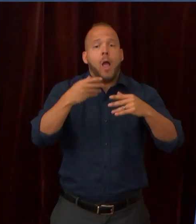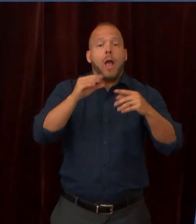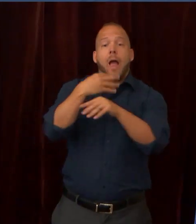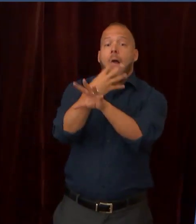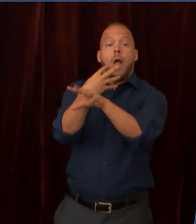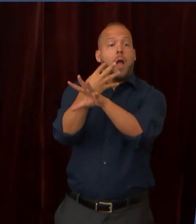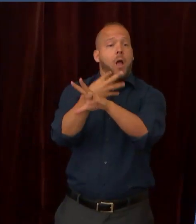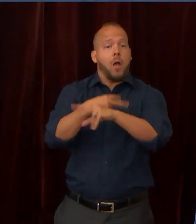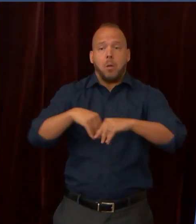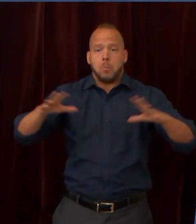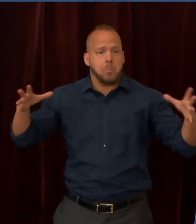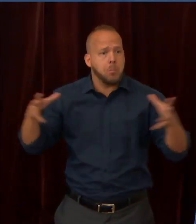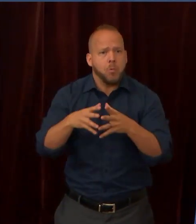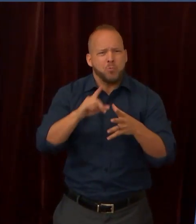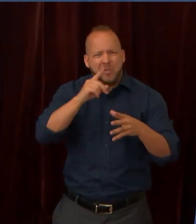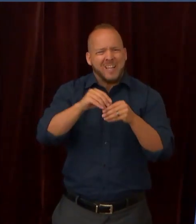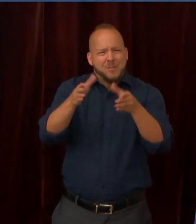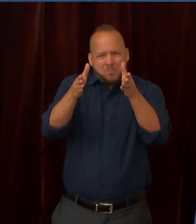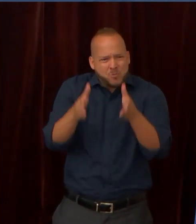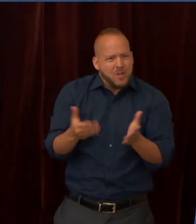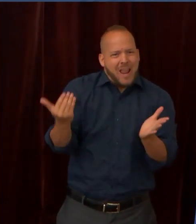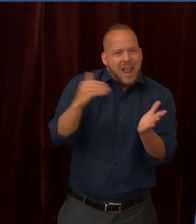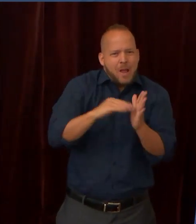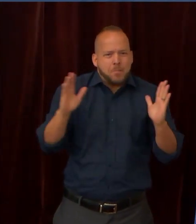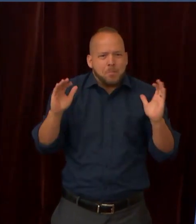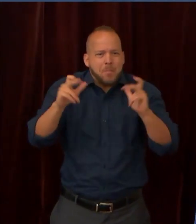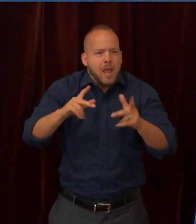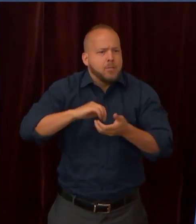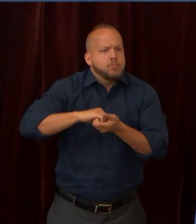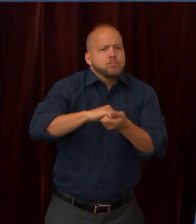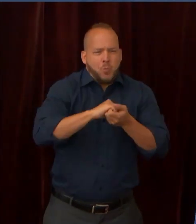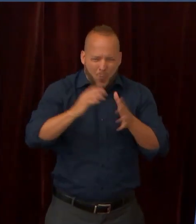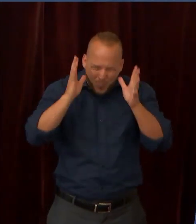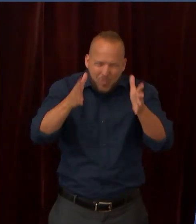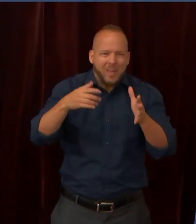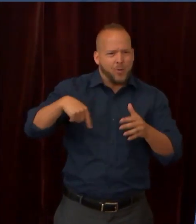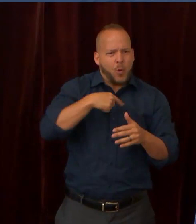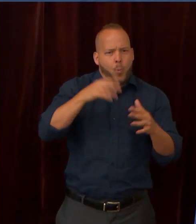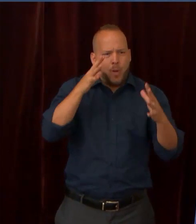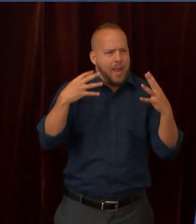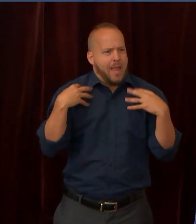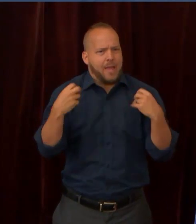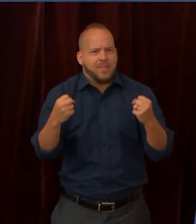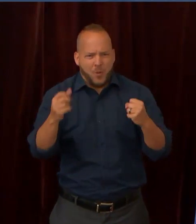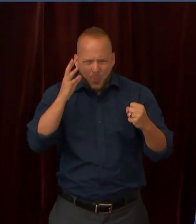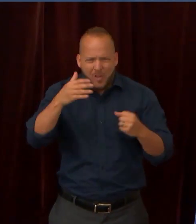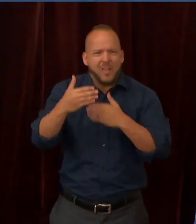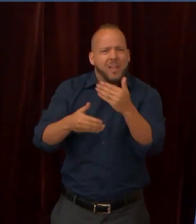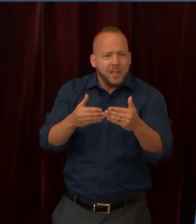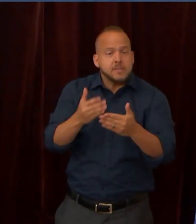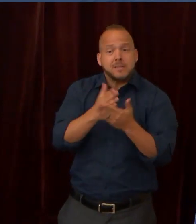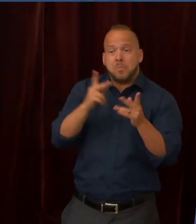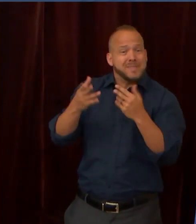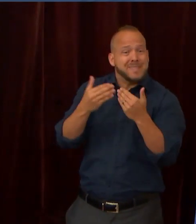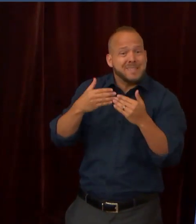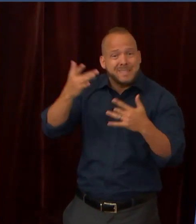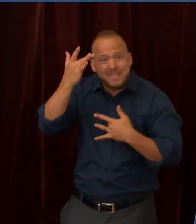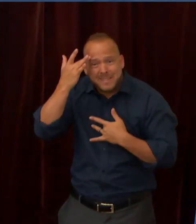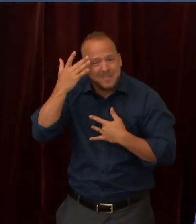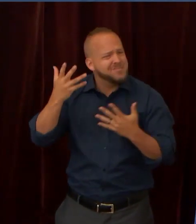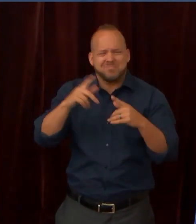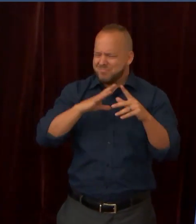the most healthy to the most vulnerable, and we fill church buildings to overflowing again.